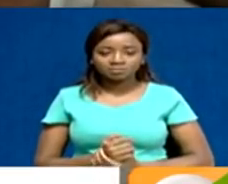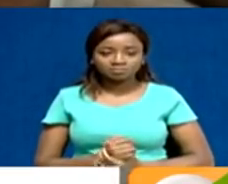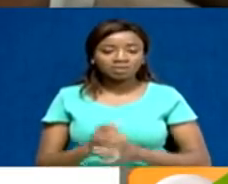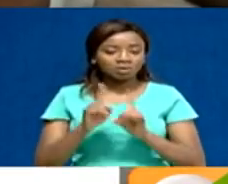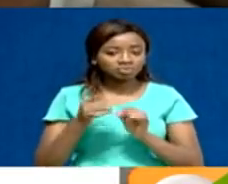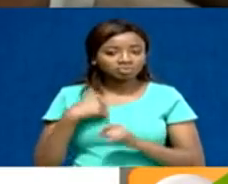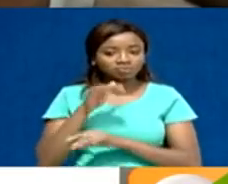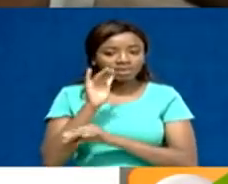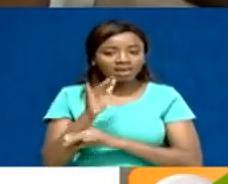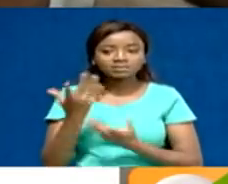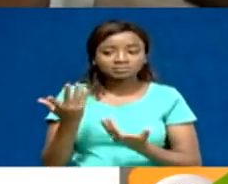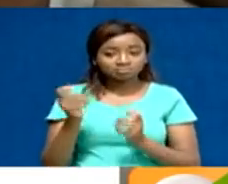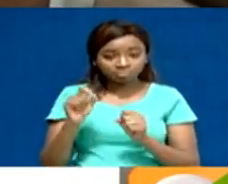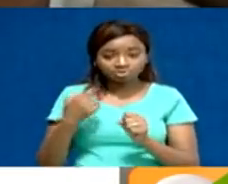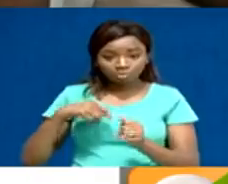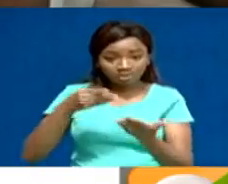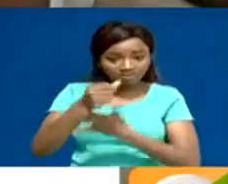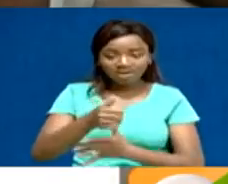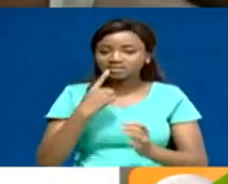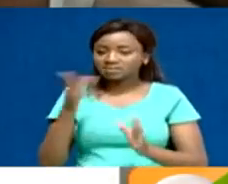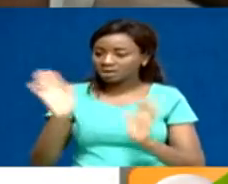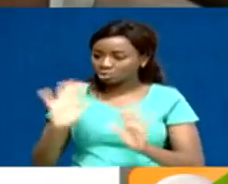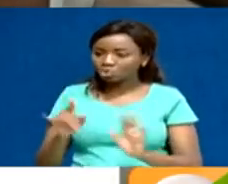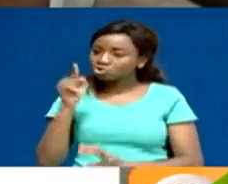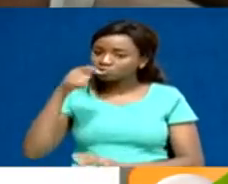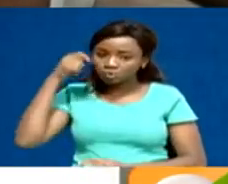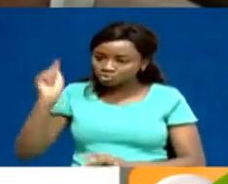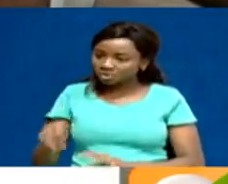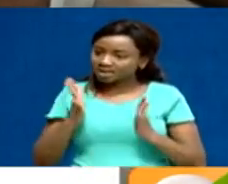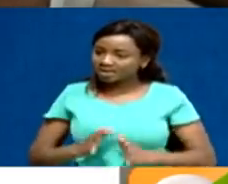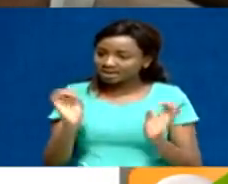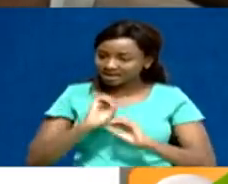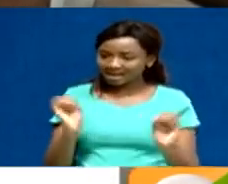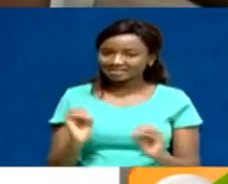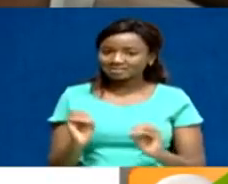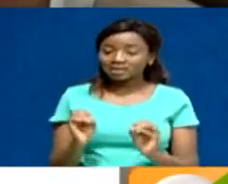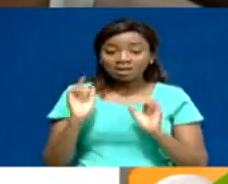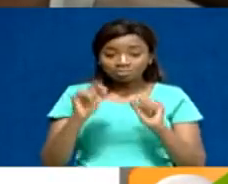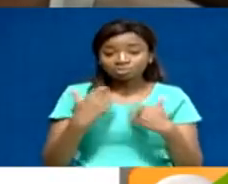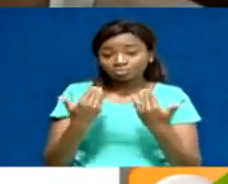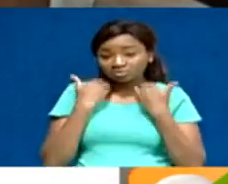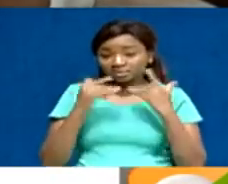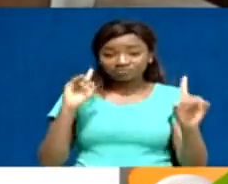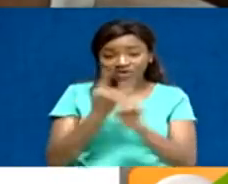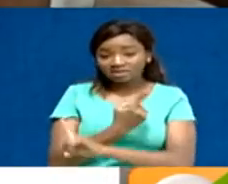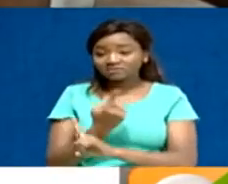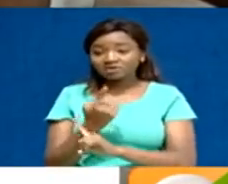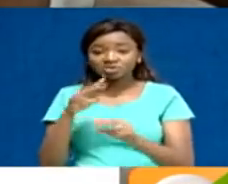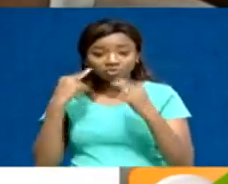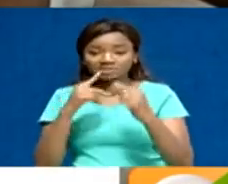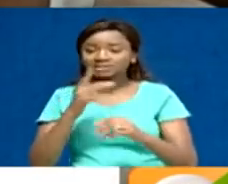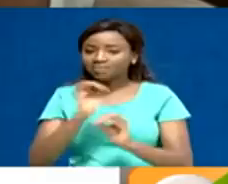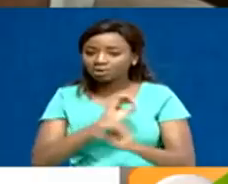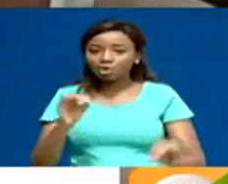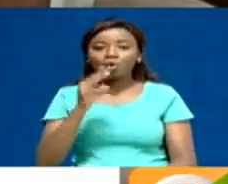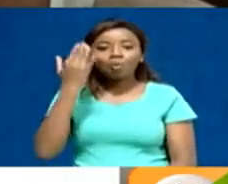ask, okay, can we pay for it? They say no. Okay, can we pay for a hotel in for a different hotel? They say no. The mayor